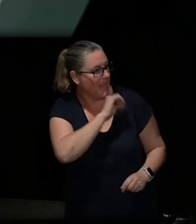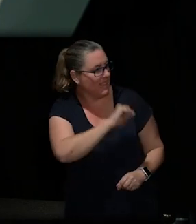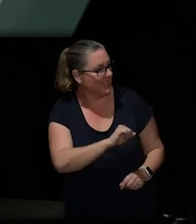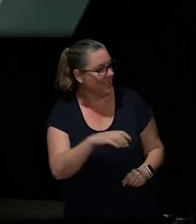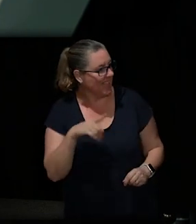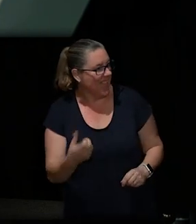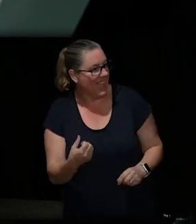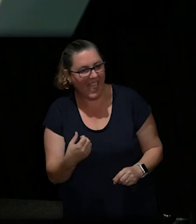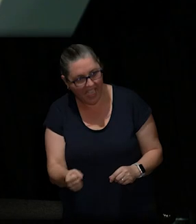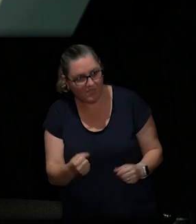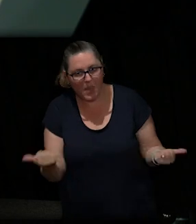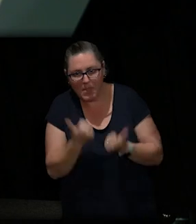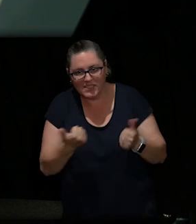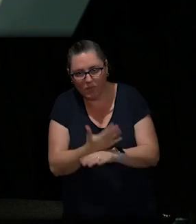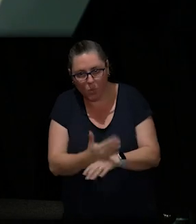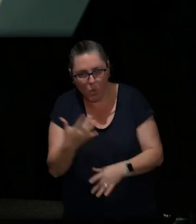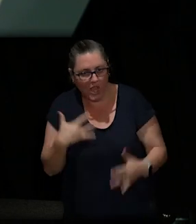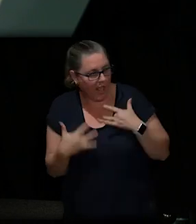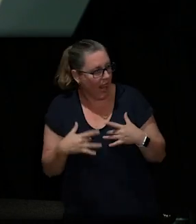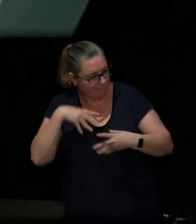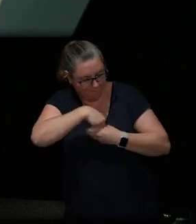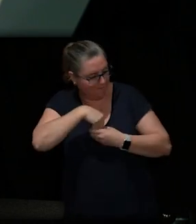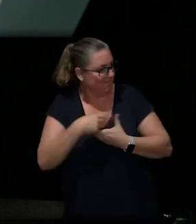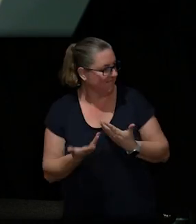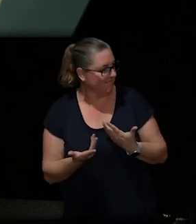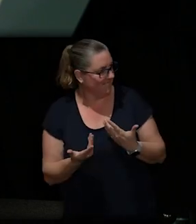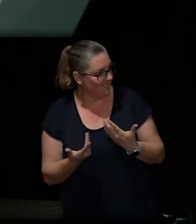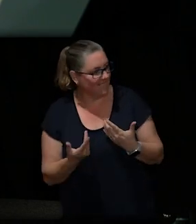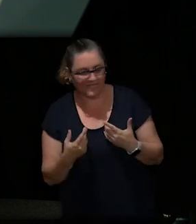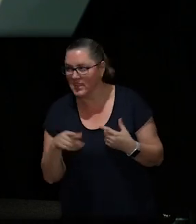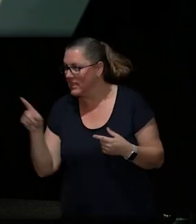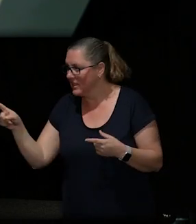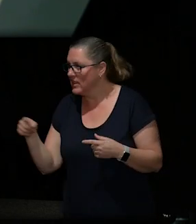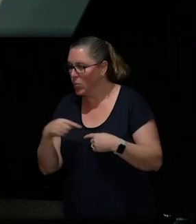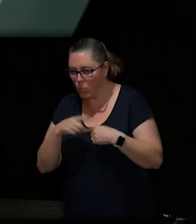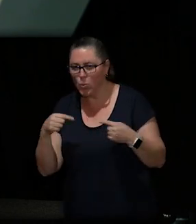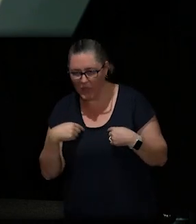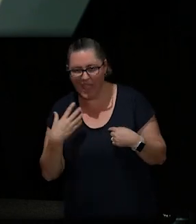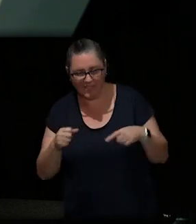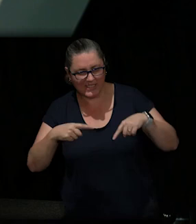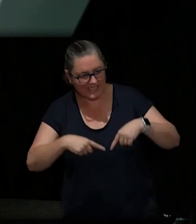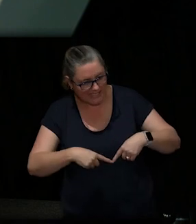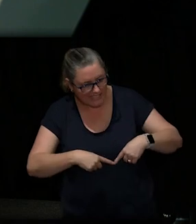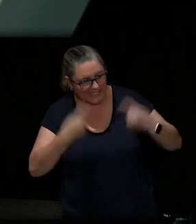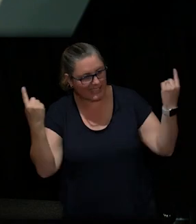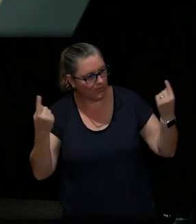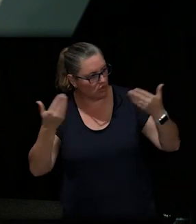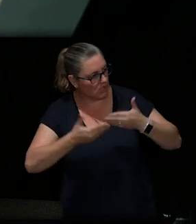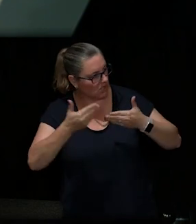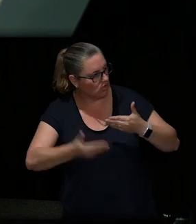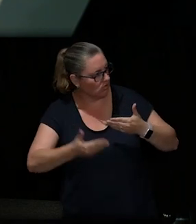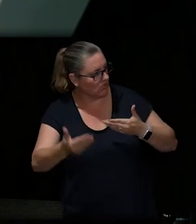life within him. We have a really different tradition to the States in Australia with former